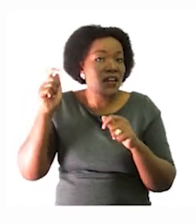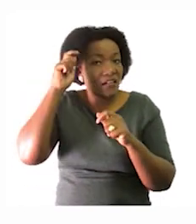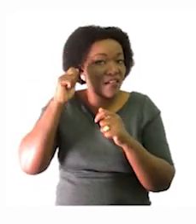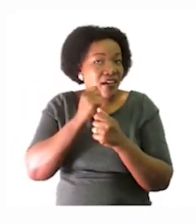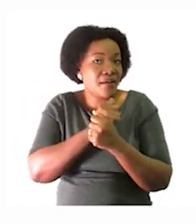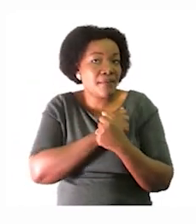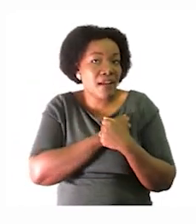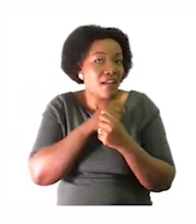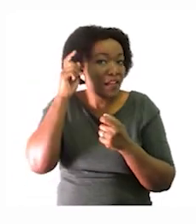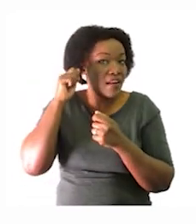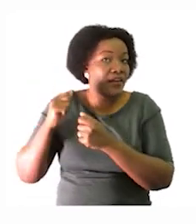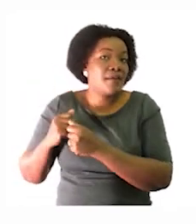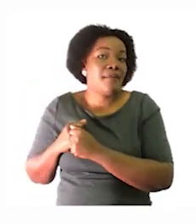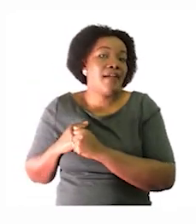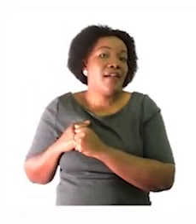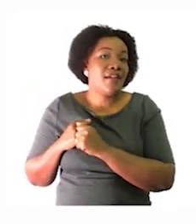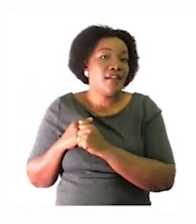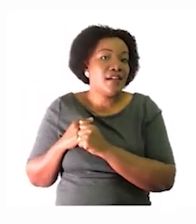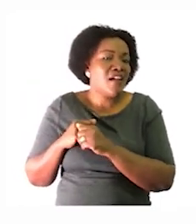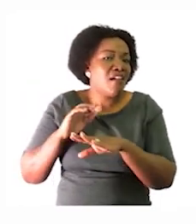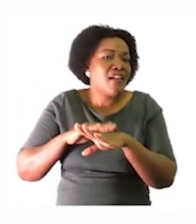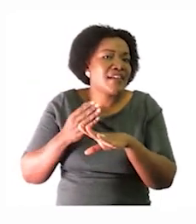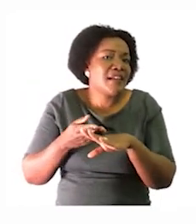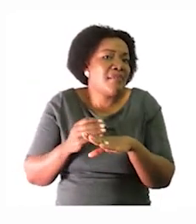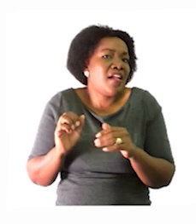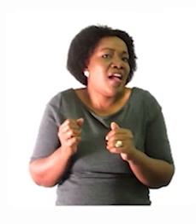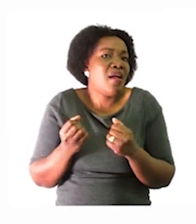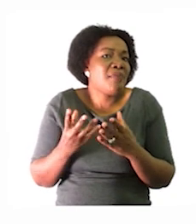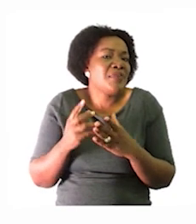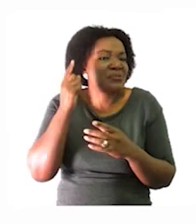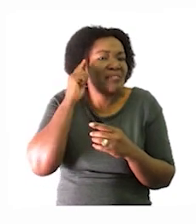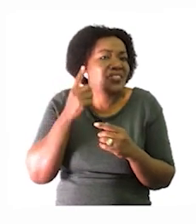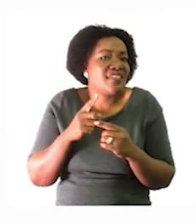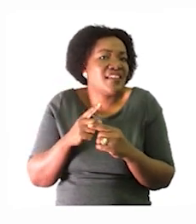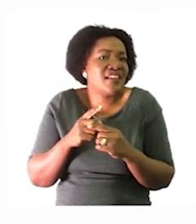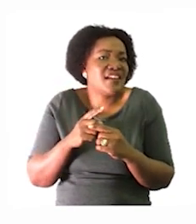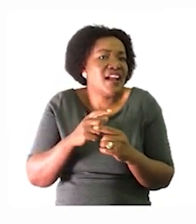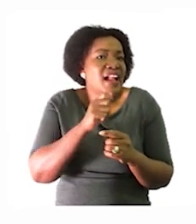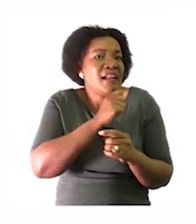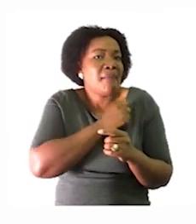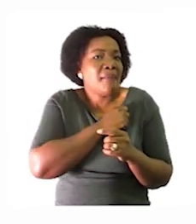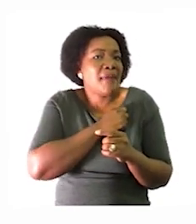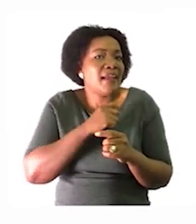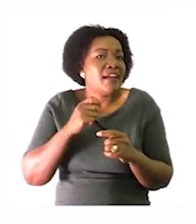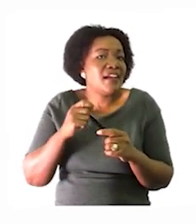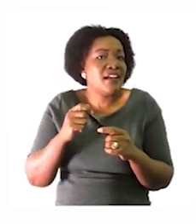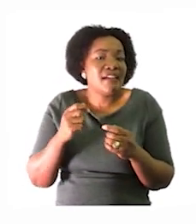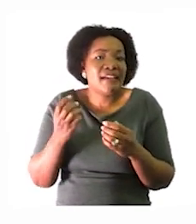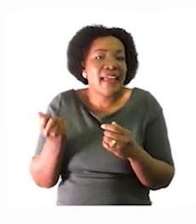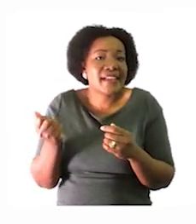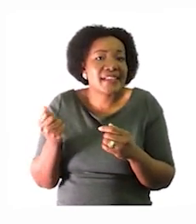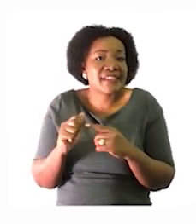and Grandma. For example, how much money do you think Dad spent?